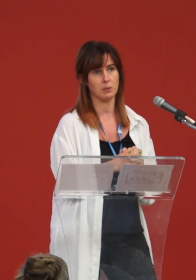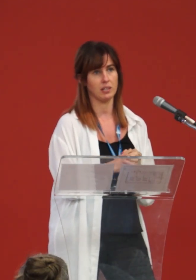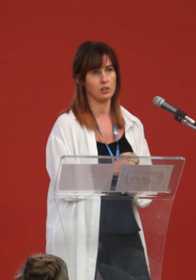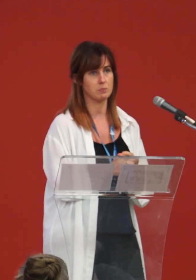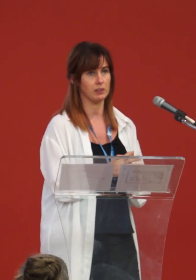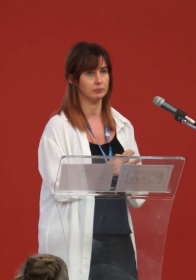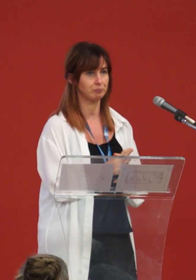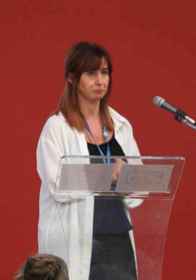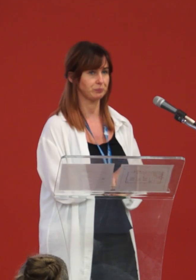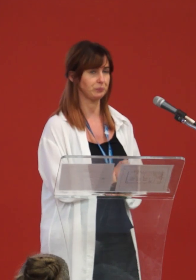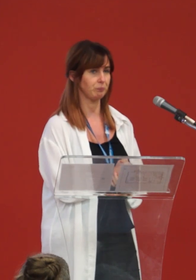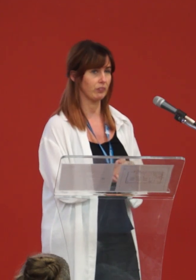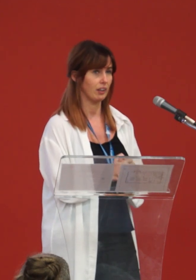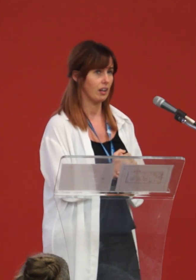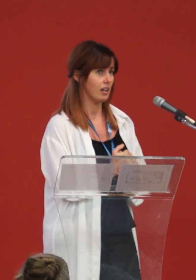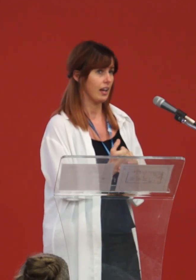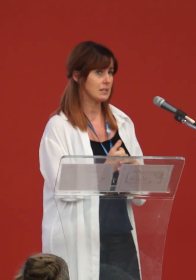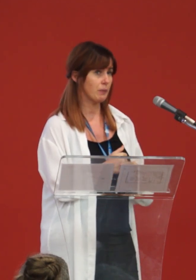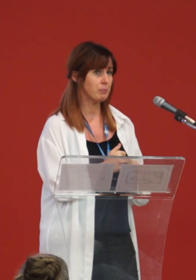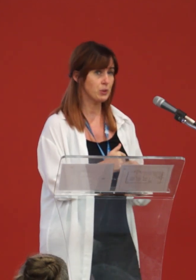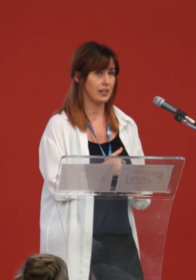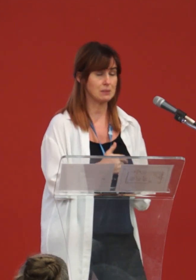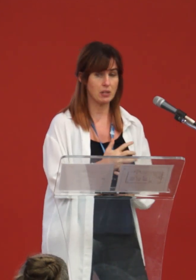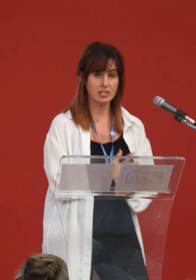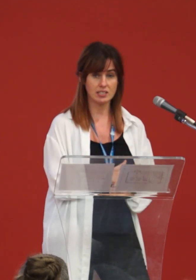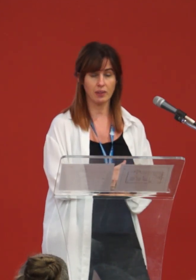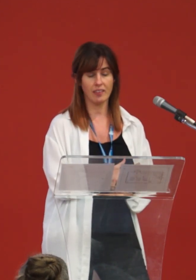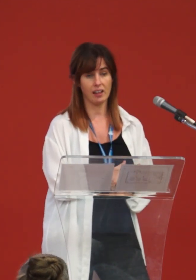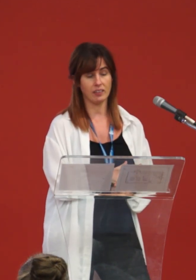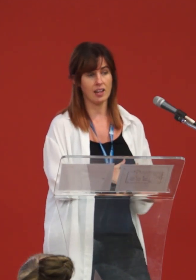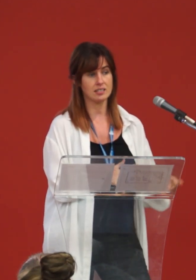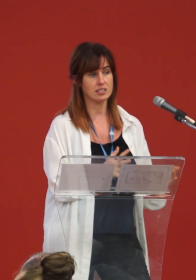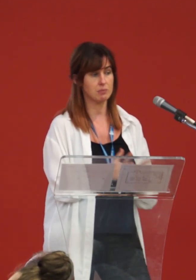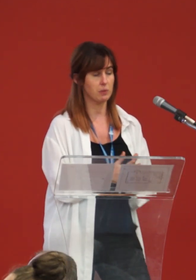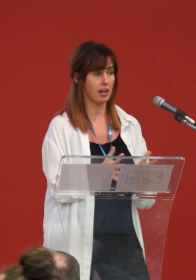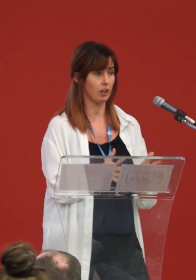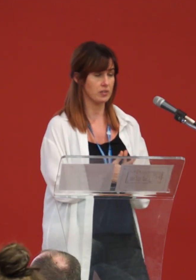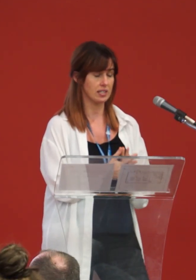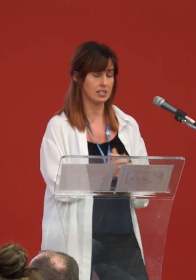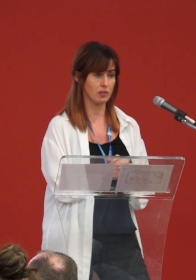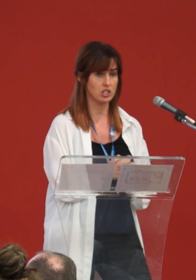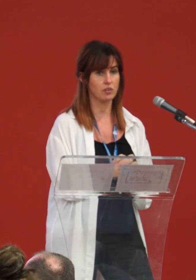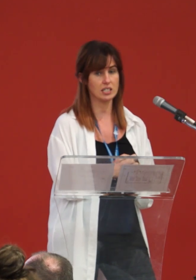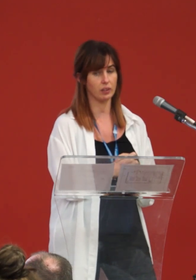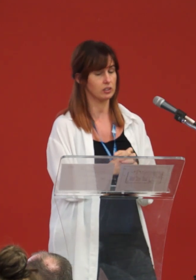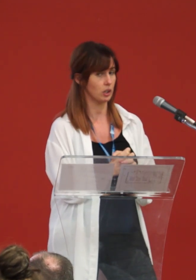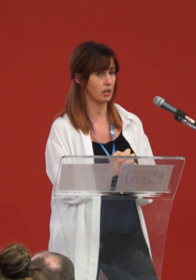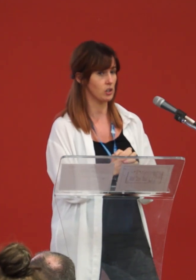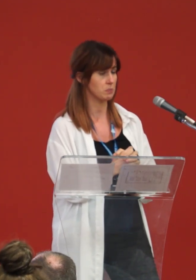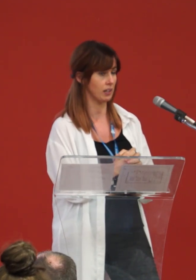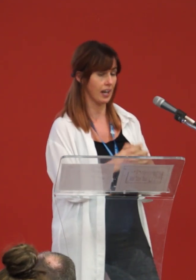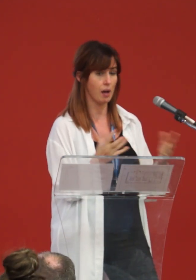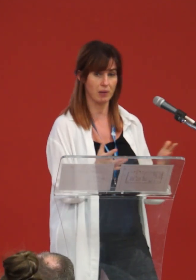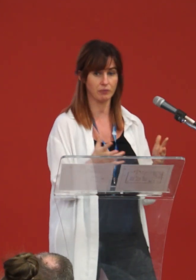when somebody's coming into hospital. It's about improving experiences within the healthcare system as well. Obviously it's really stressful to come